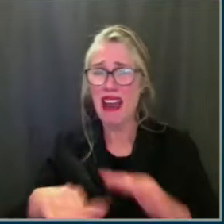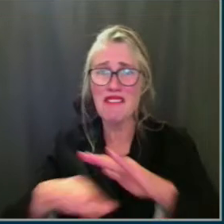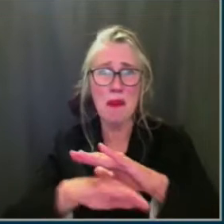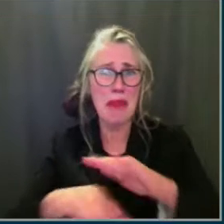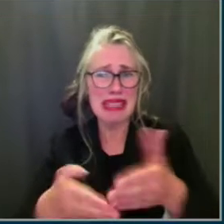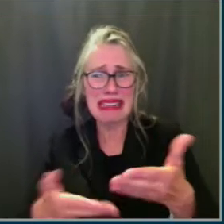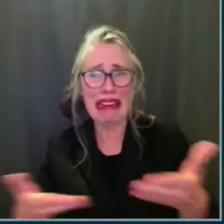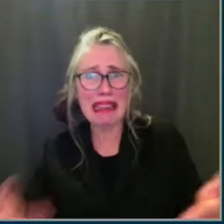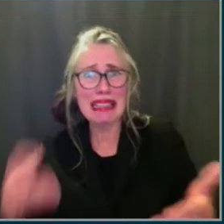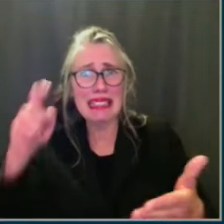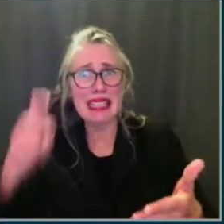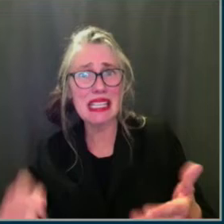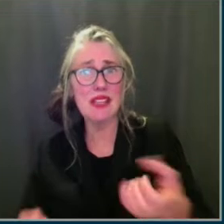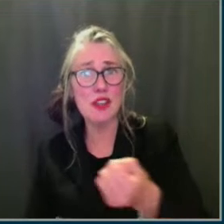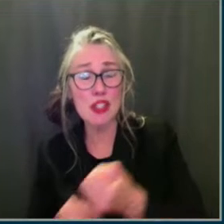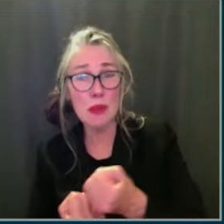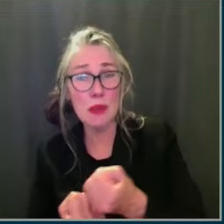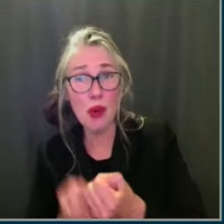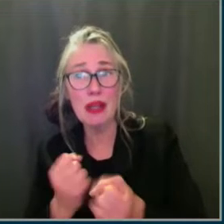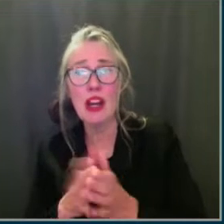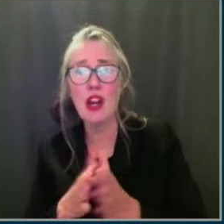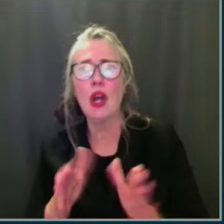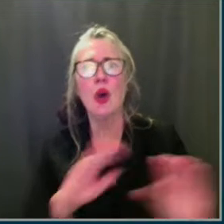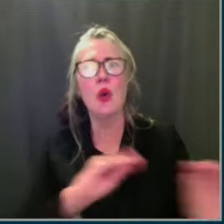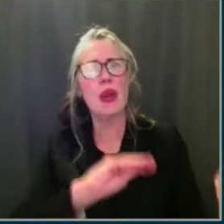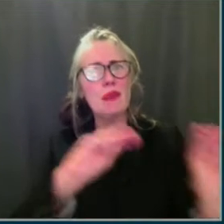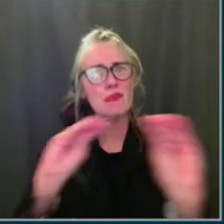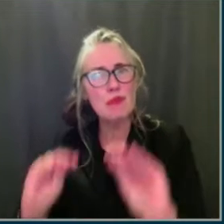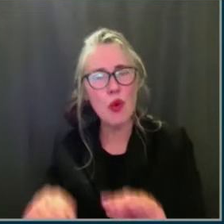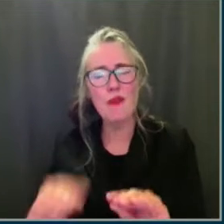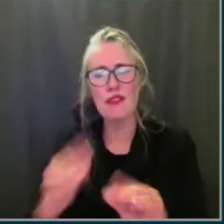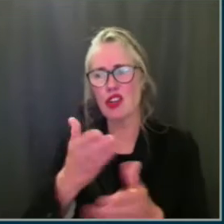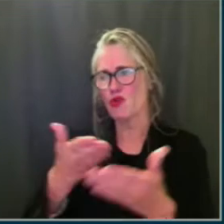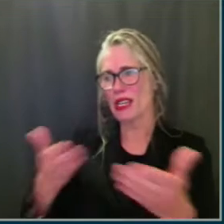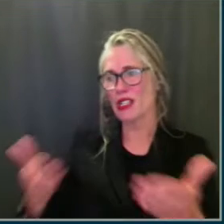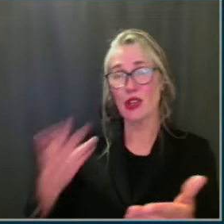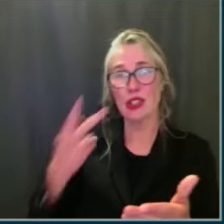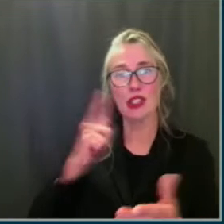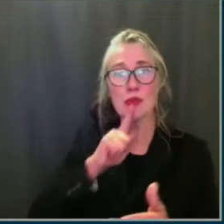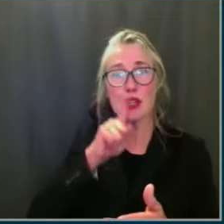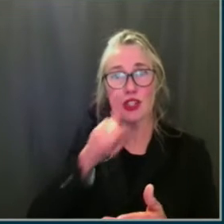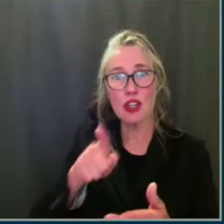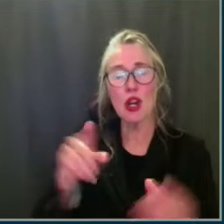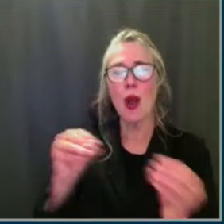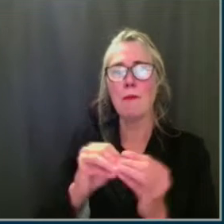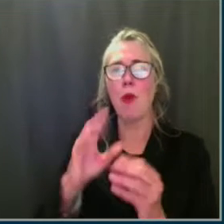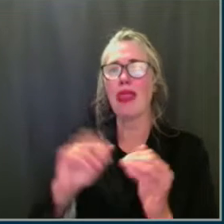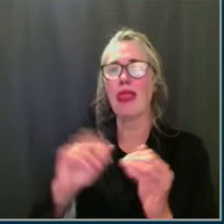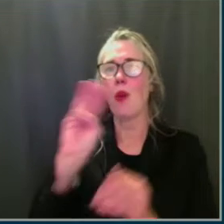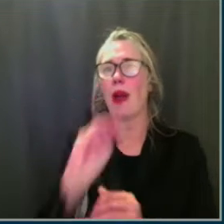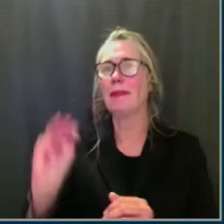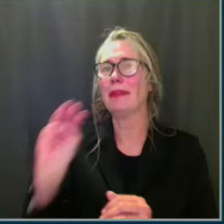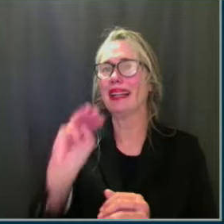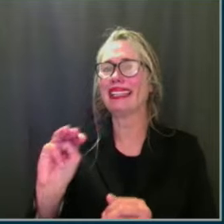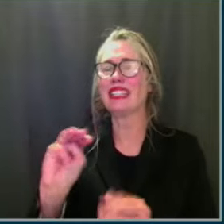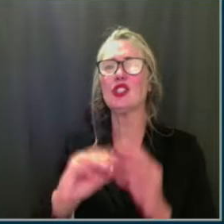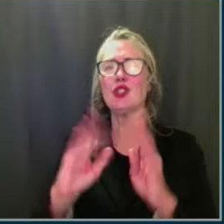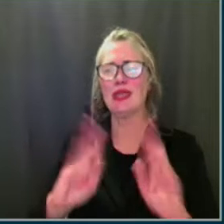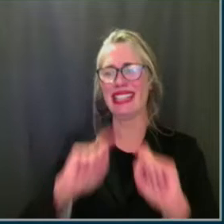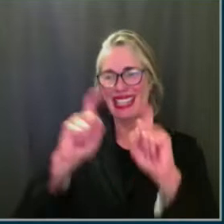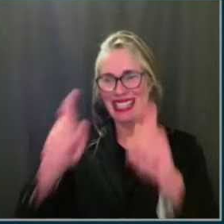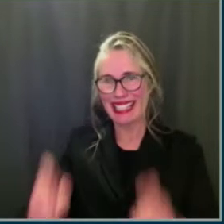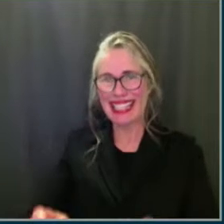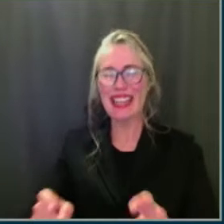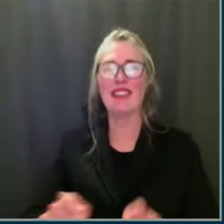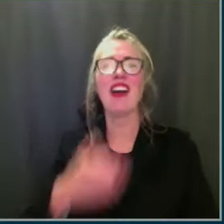get support. We were able to move resources to make sure that more than 1 million students in our state would get access to a computer, get access to